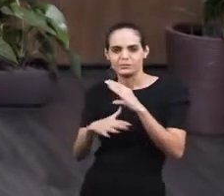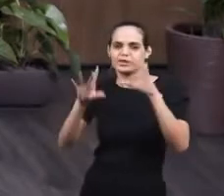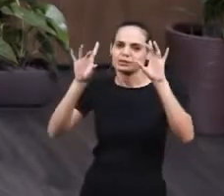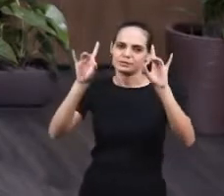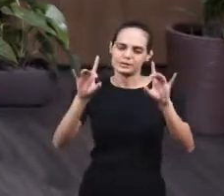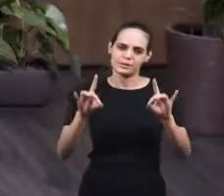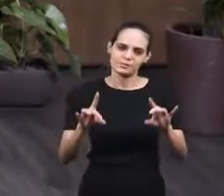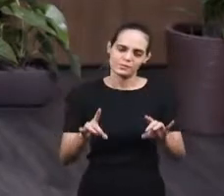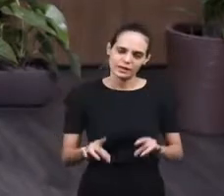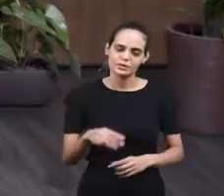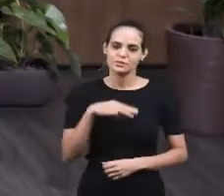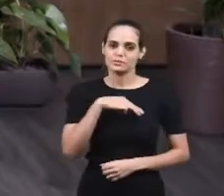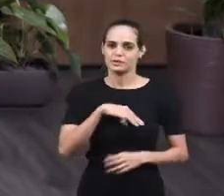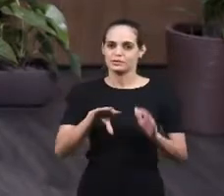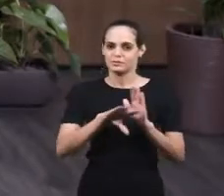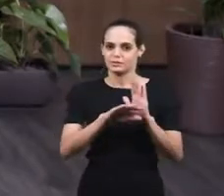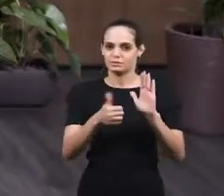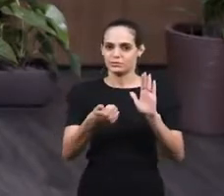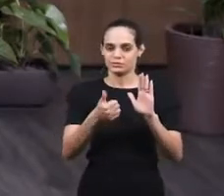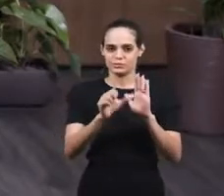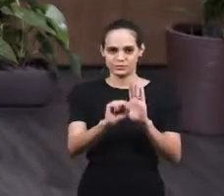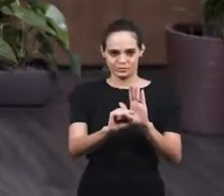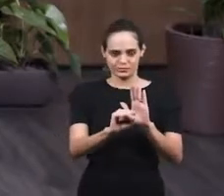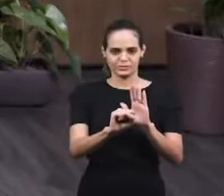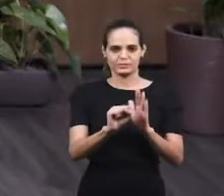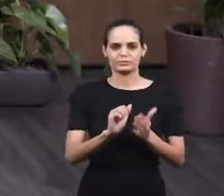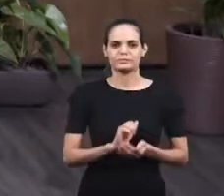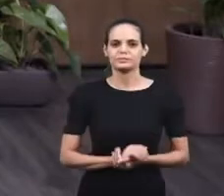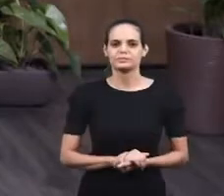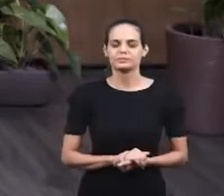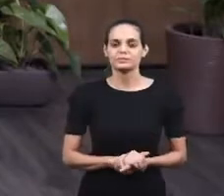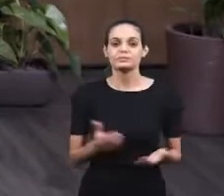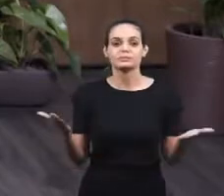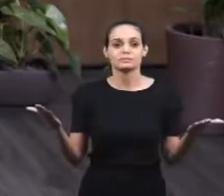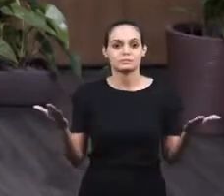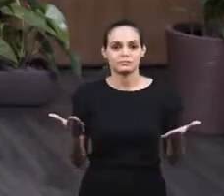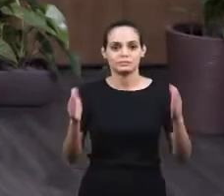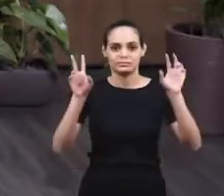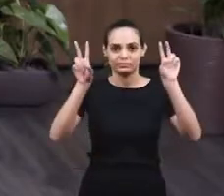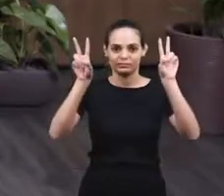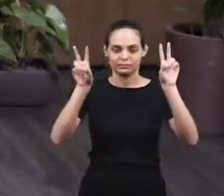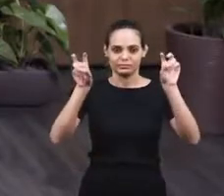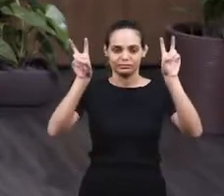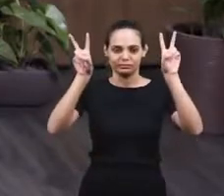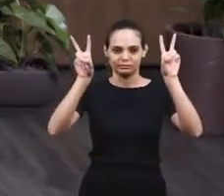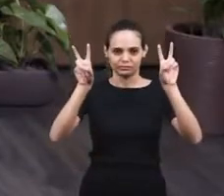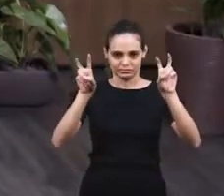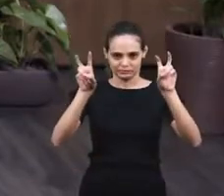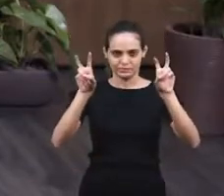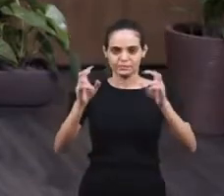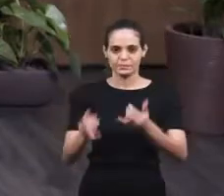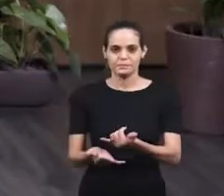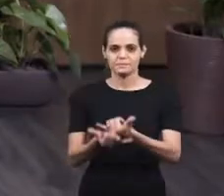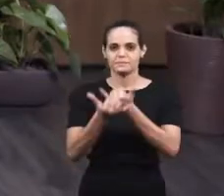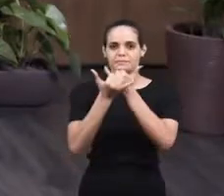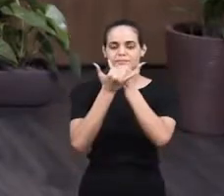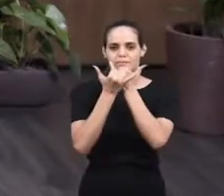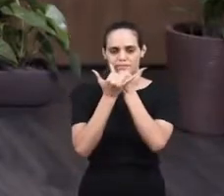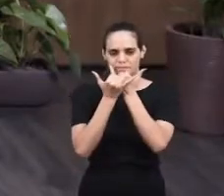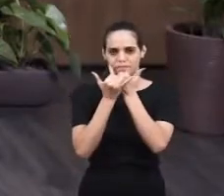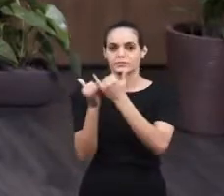and especially what's written in Matthew chapter 18. The topic today